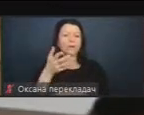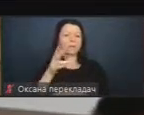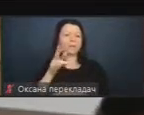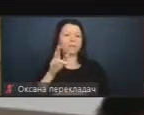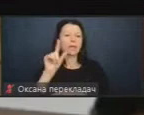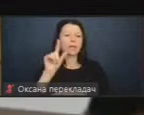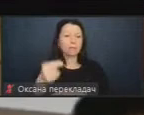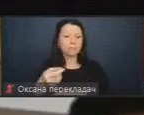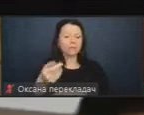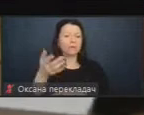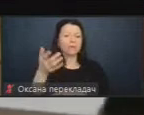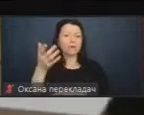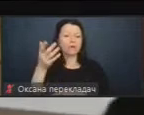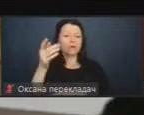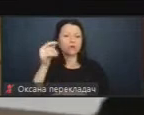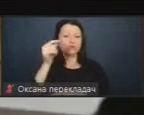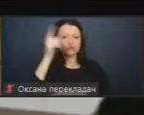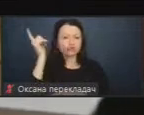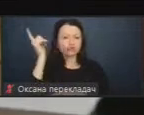Germany,